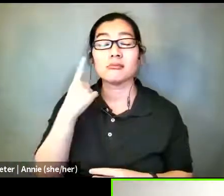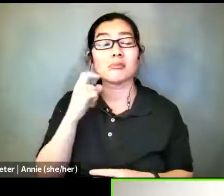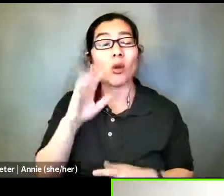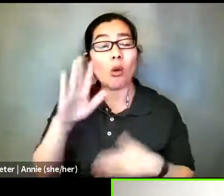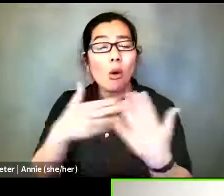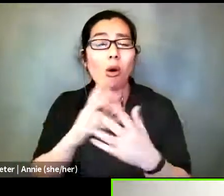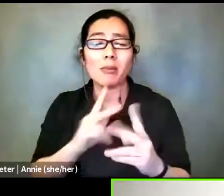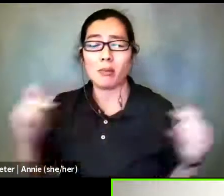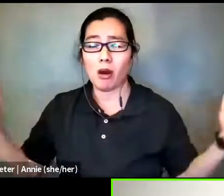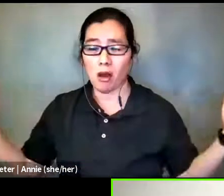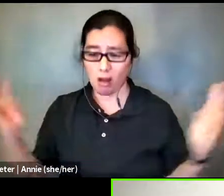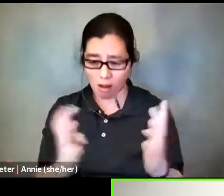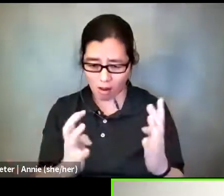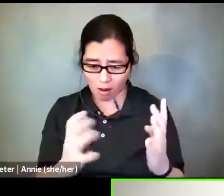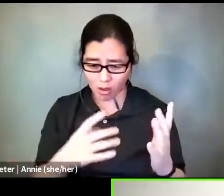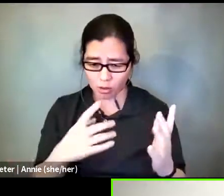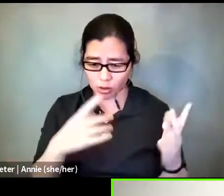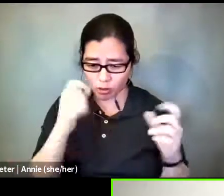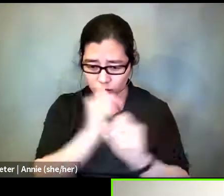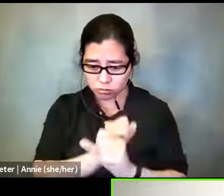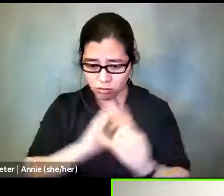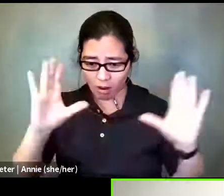understanding creates workplaces